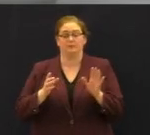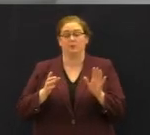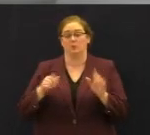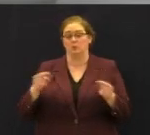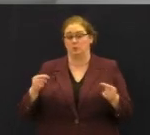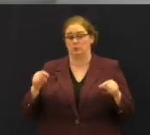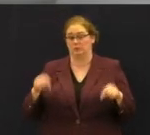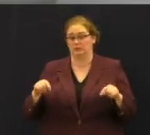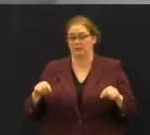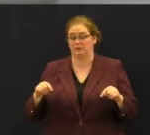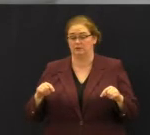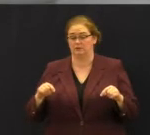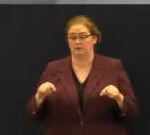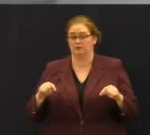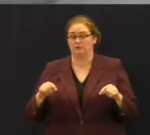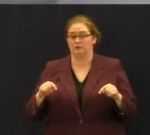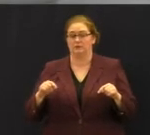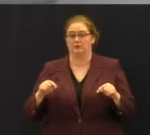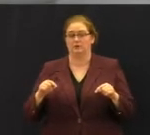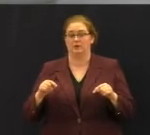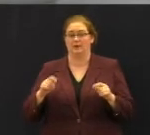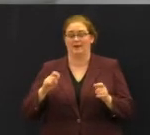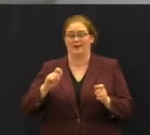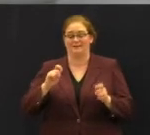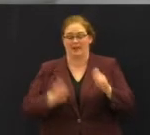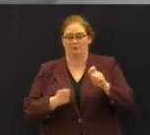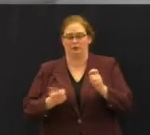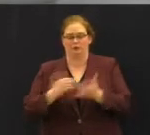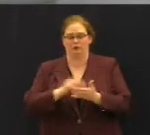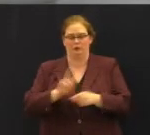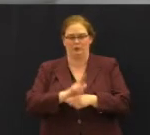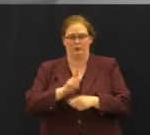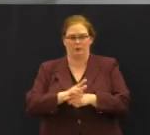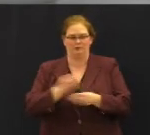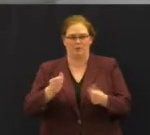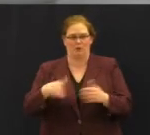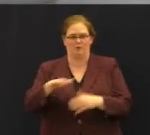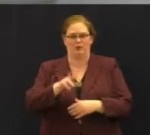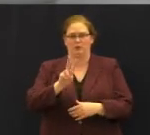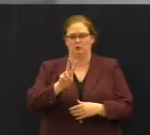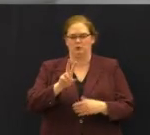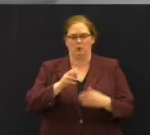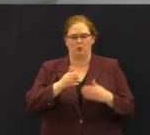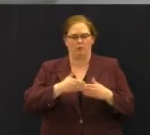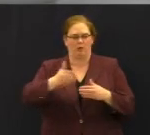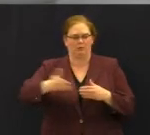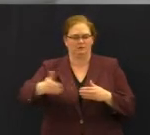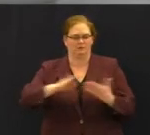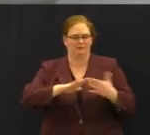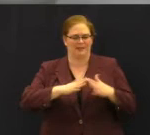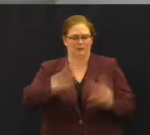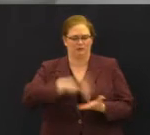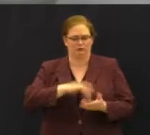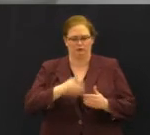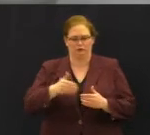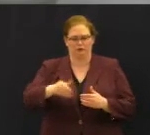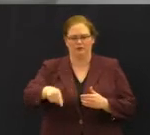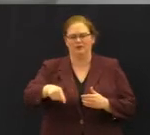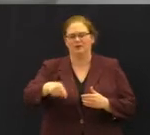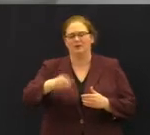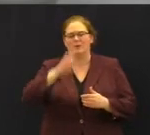a adaptive reuse of a blighted property that's 2 blocks from our town center. It was an